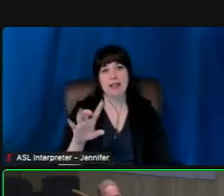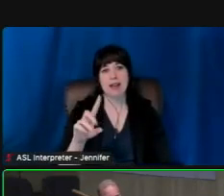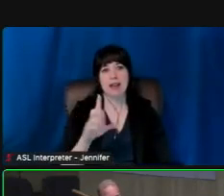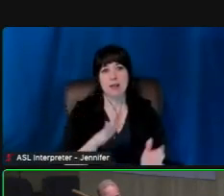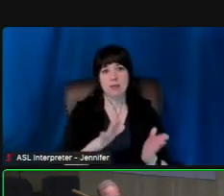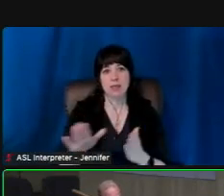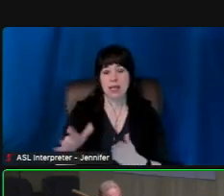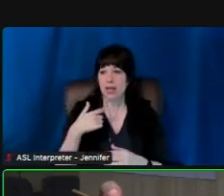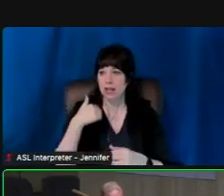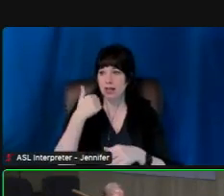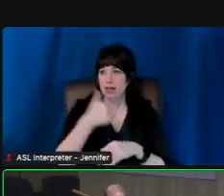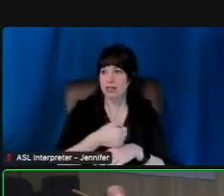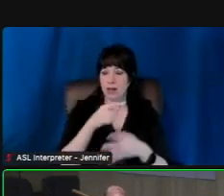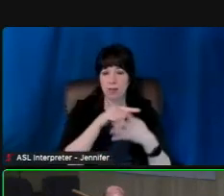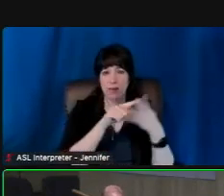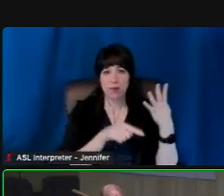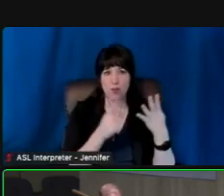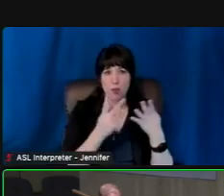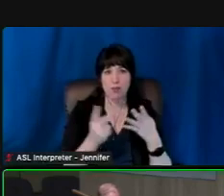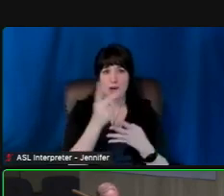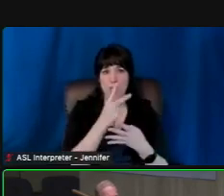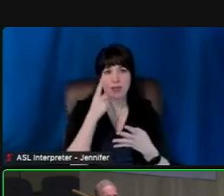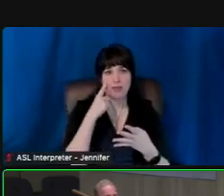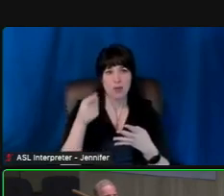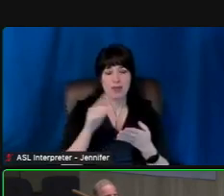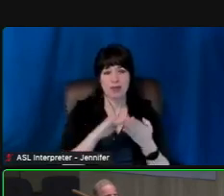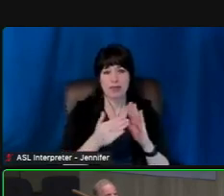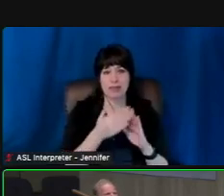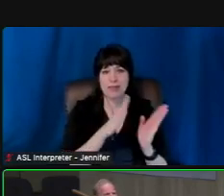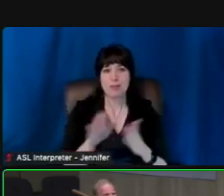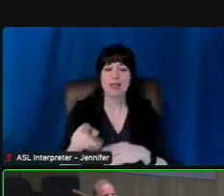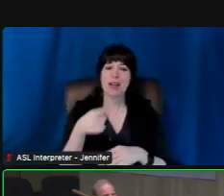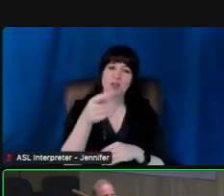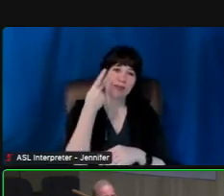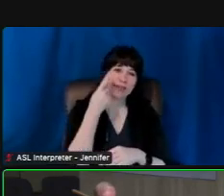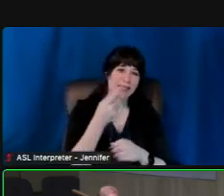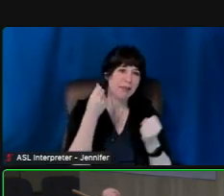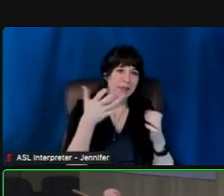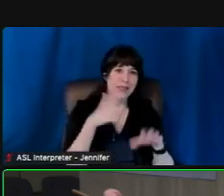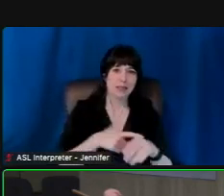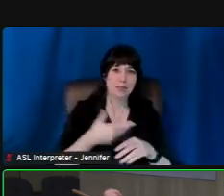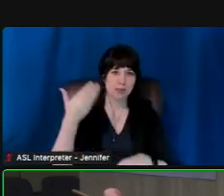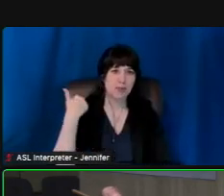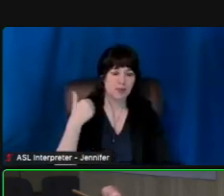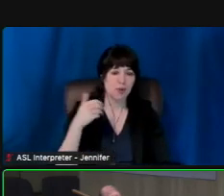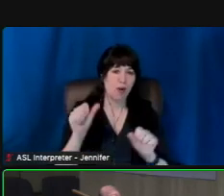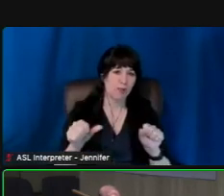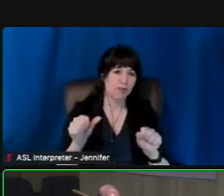city's consolidated plan that you've seen probably many times before.